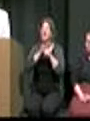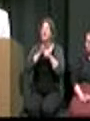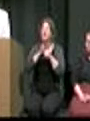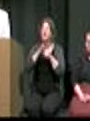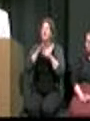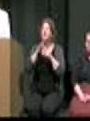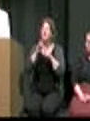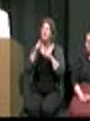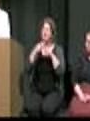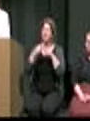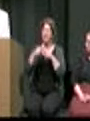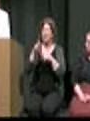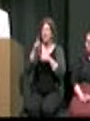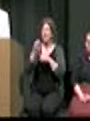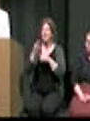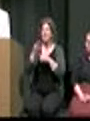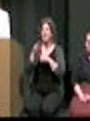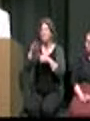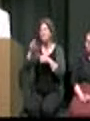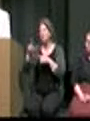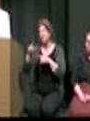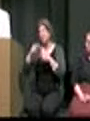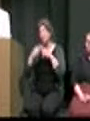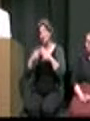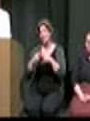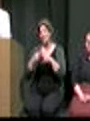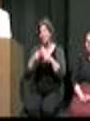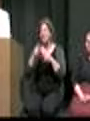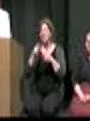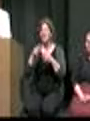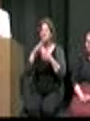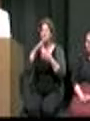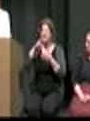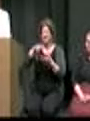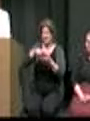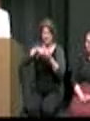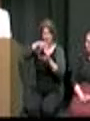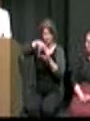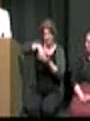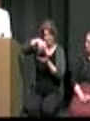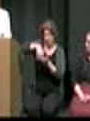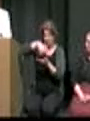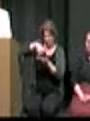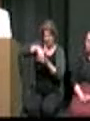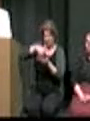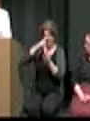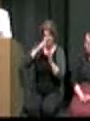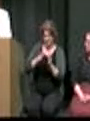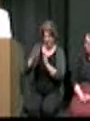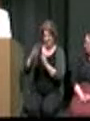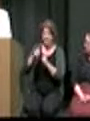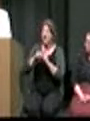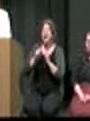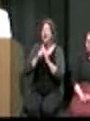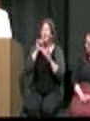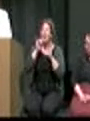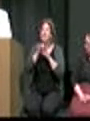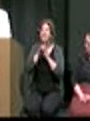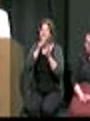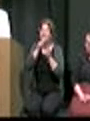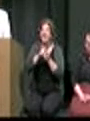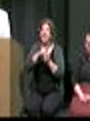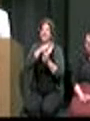of what's the dam pool is what we refer to it as. So that's the area of the dredging footprint. And how that was identified